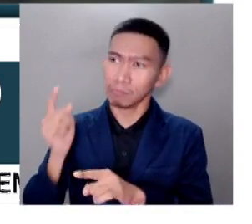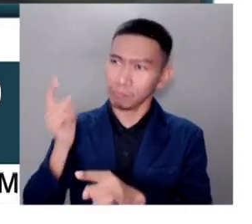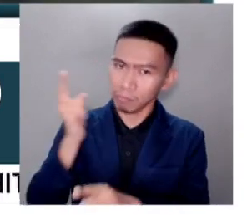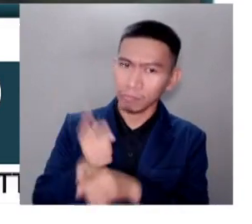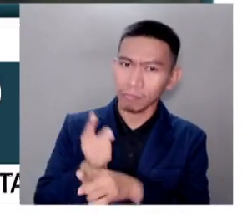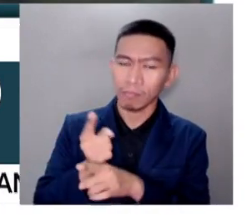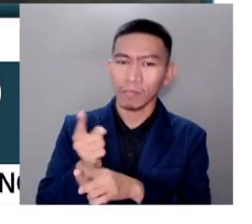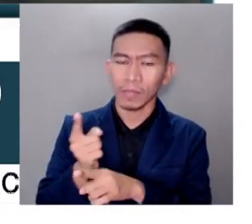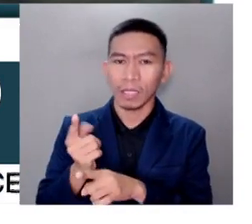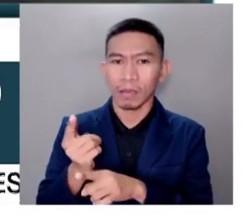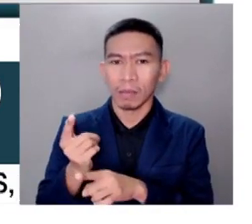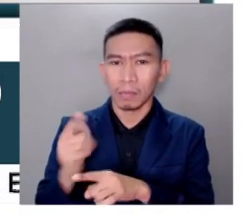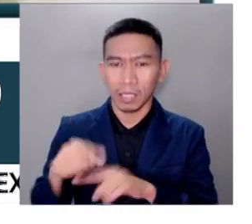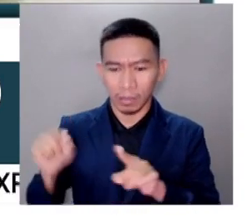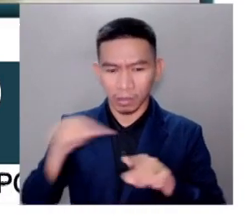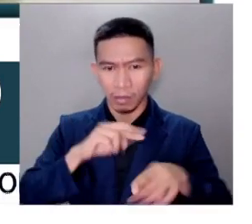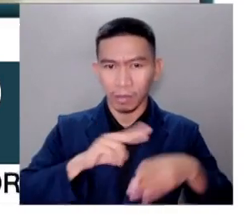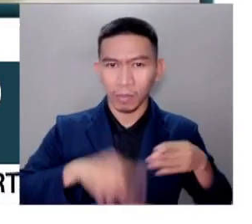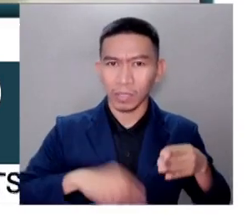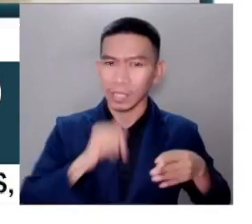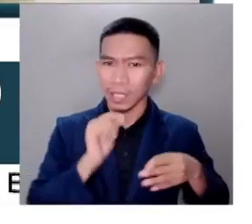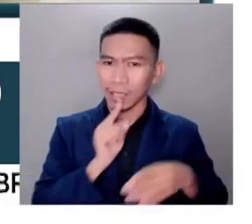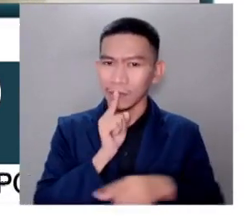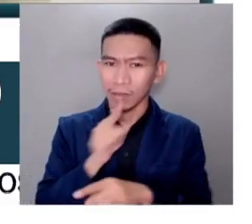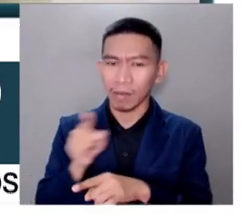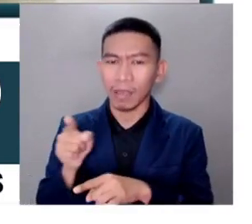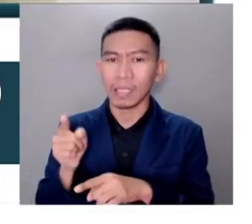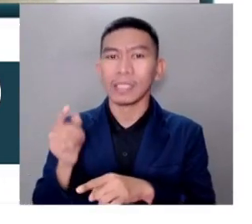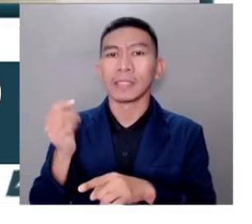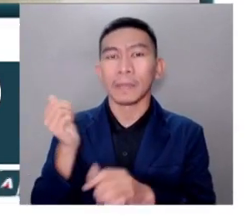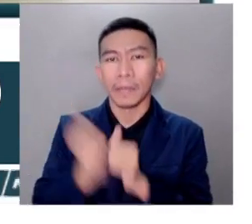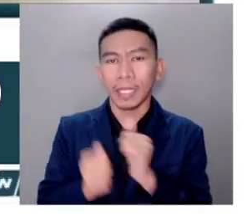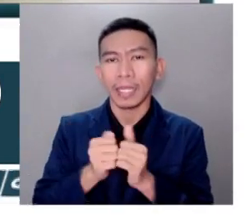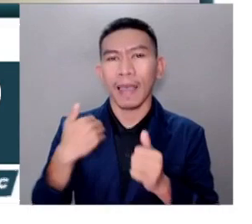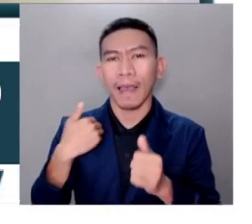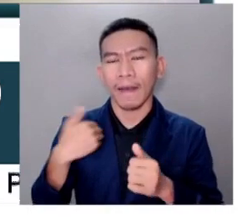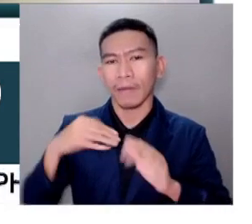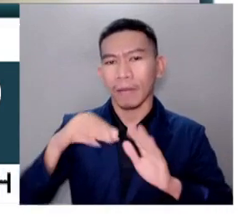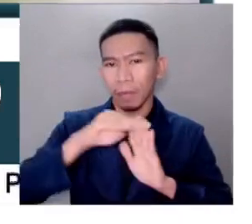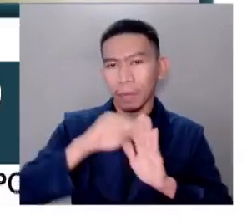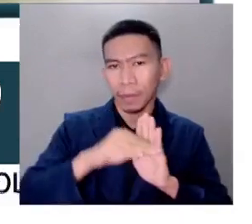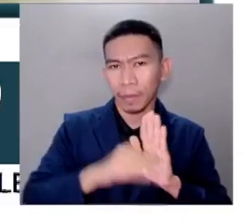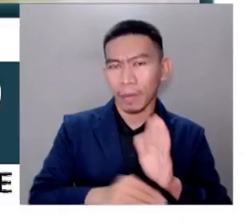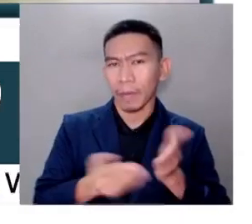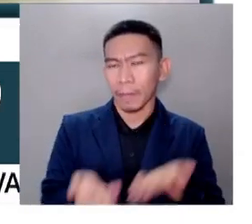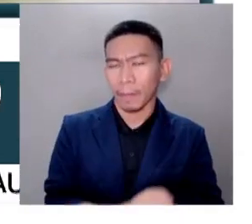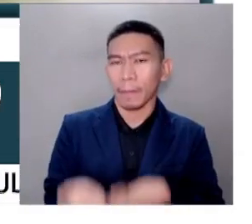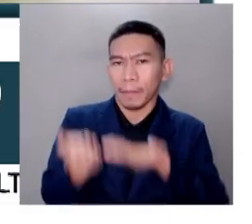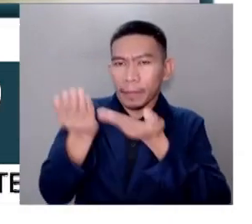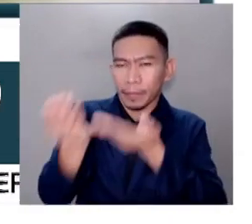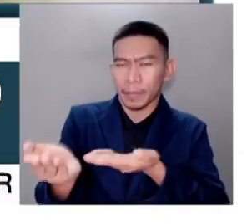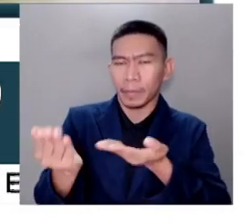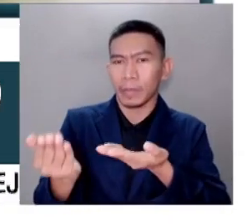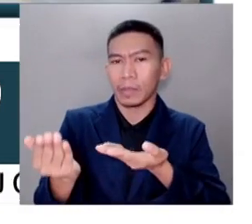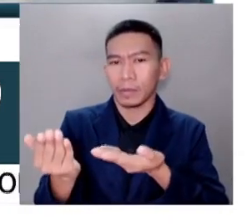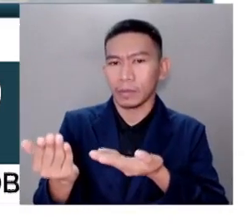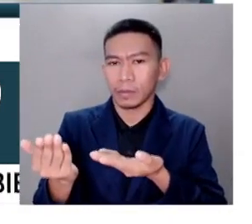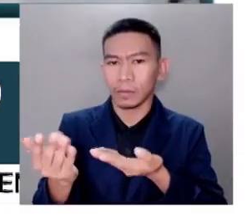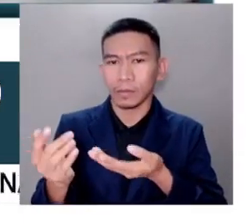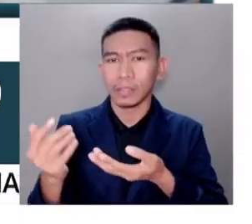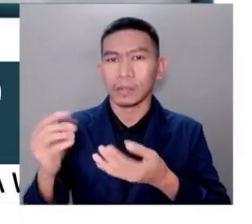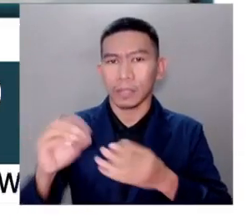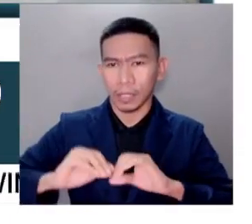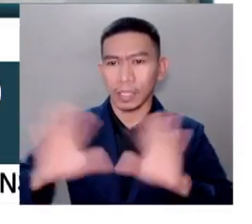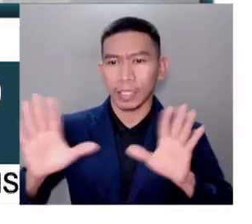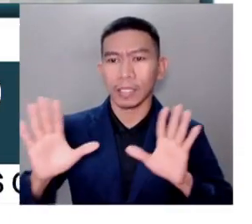ahead. And so we're realistic. So we have a comprehensive set of recommendations. We're very clear that